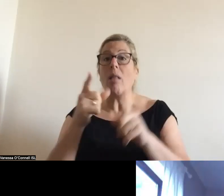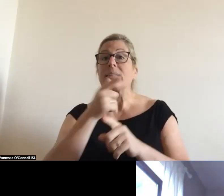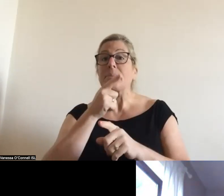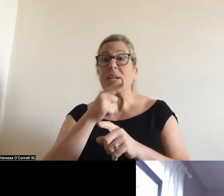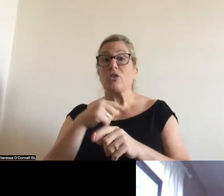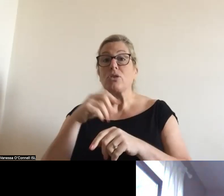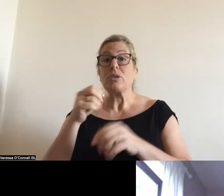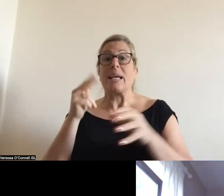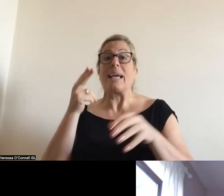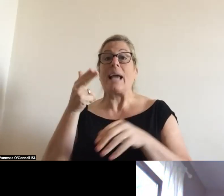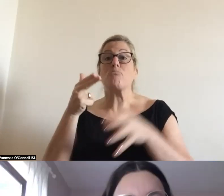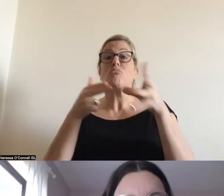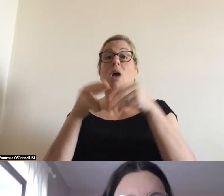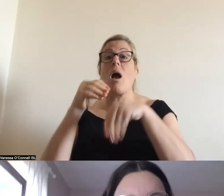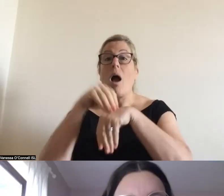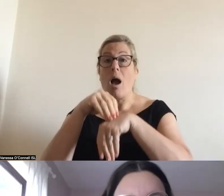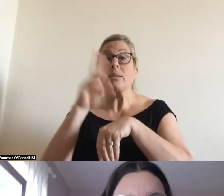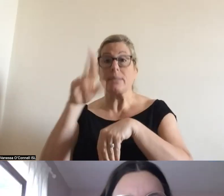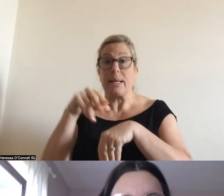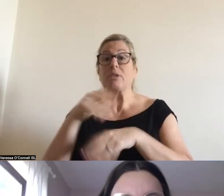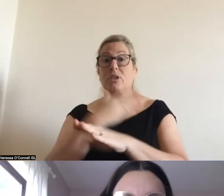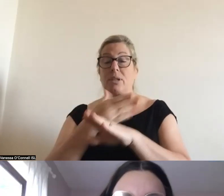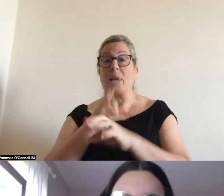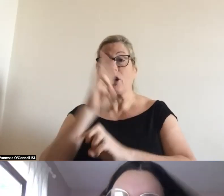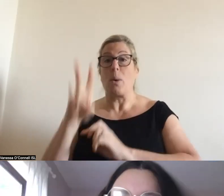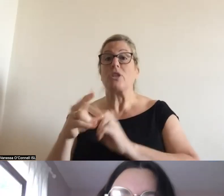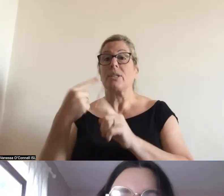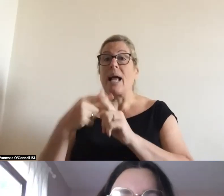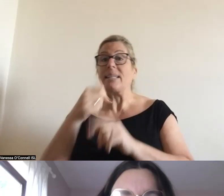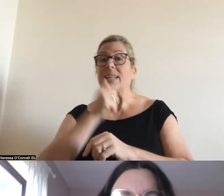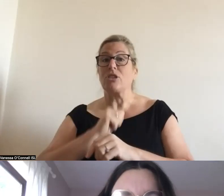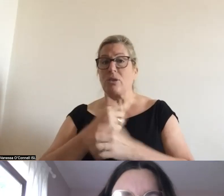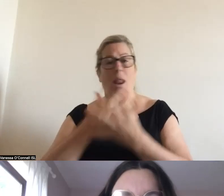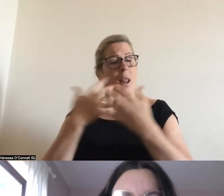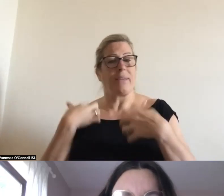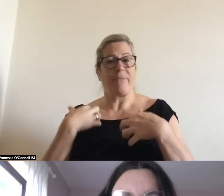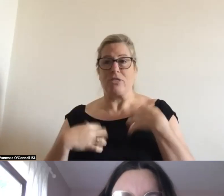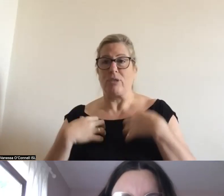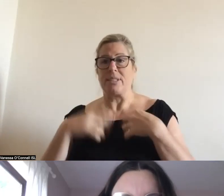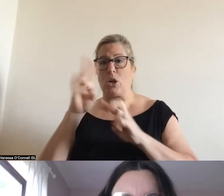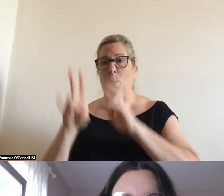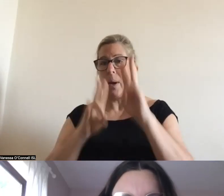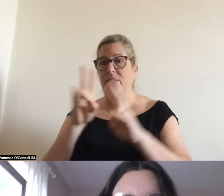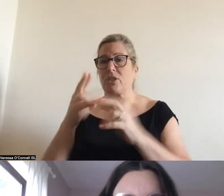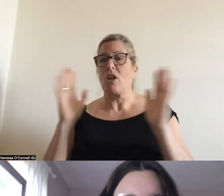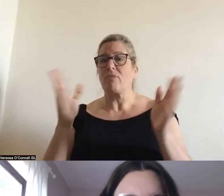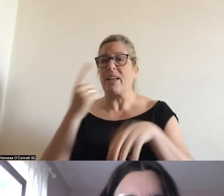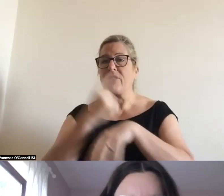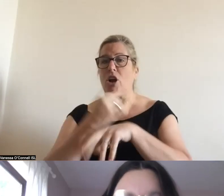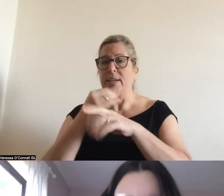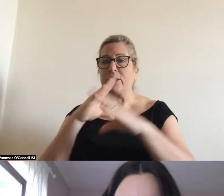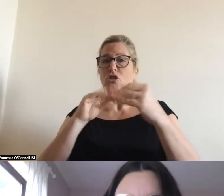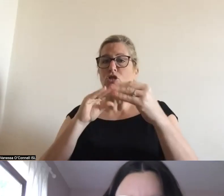so that we can move into our Q&A. We've got lots of really interesting questions, and the presentations were just